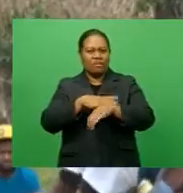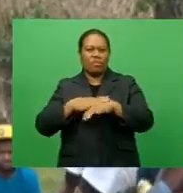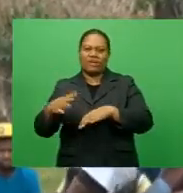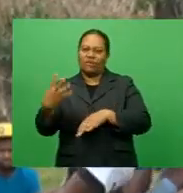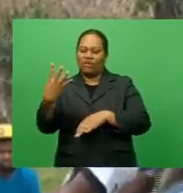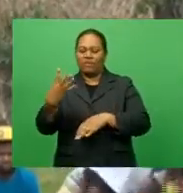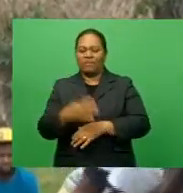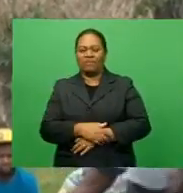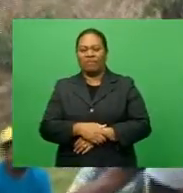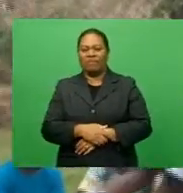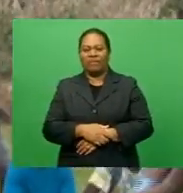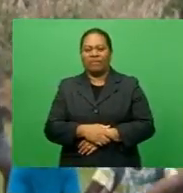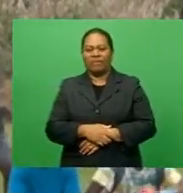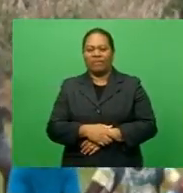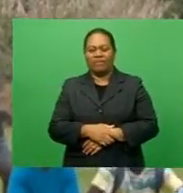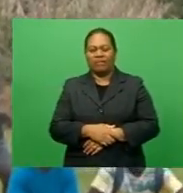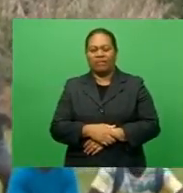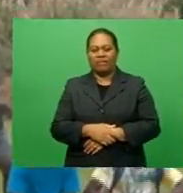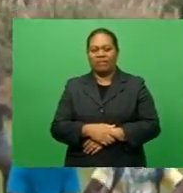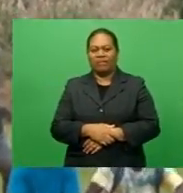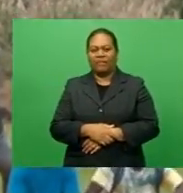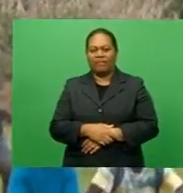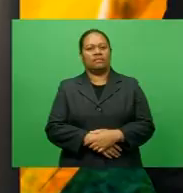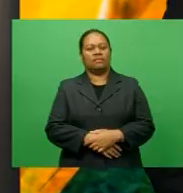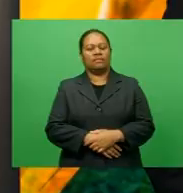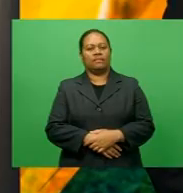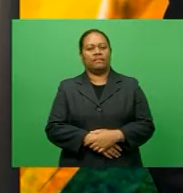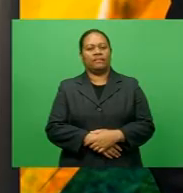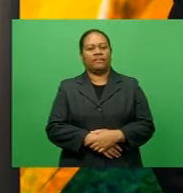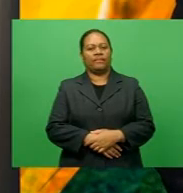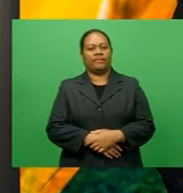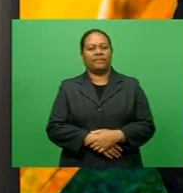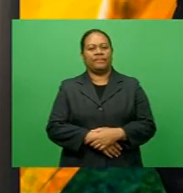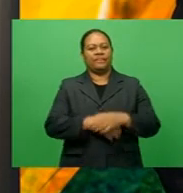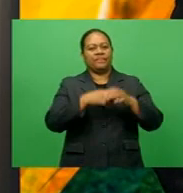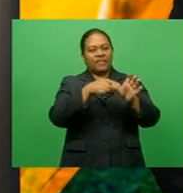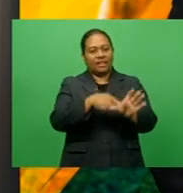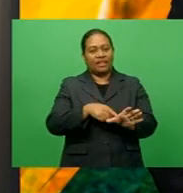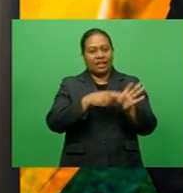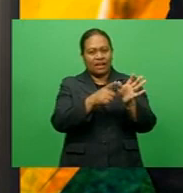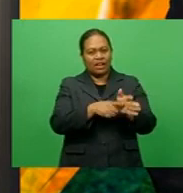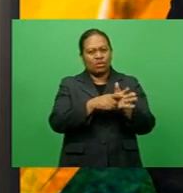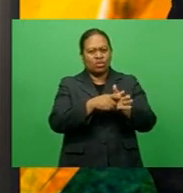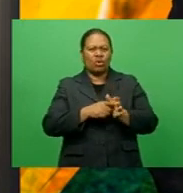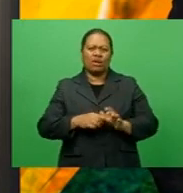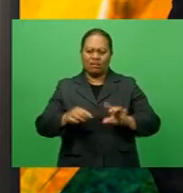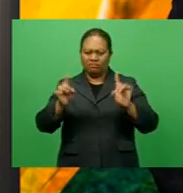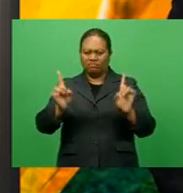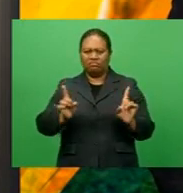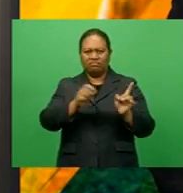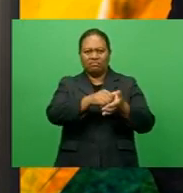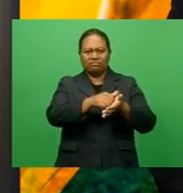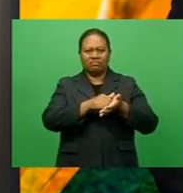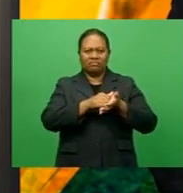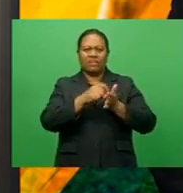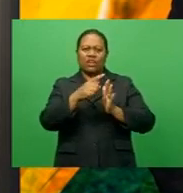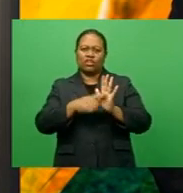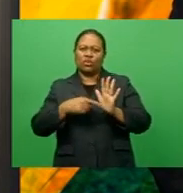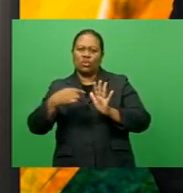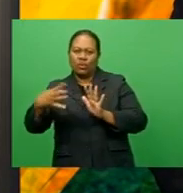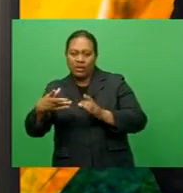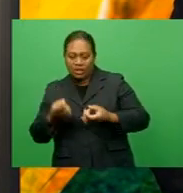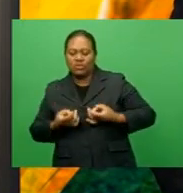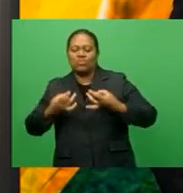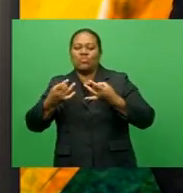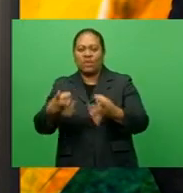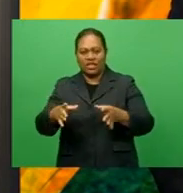4. Karlini Tavi, FBC Sports. Young Lautoka goalkeeper Choela Mbubunua is ready to take the